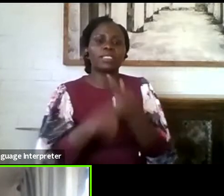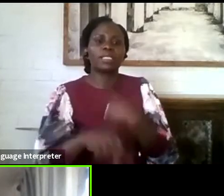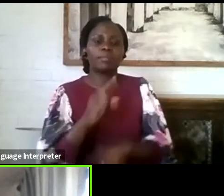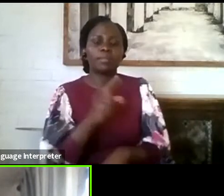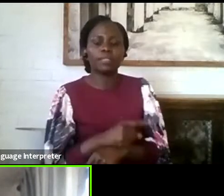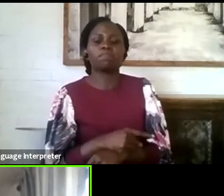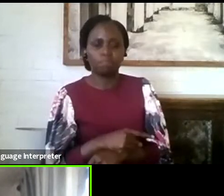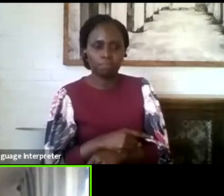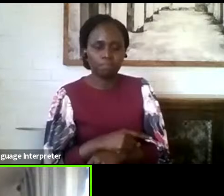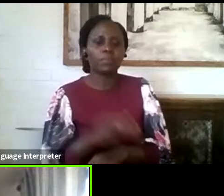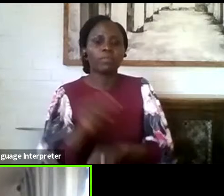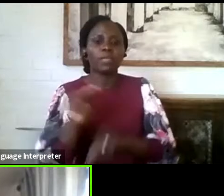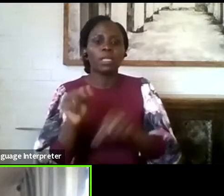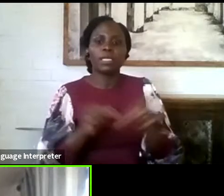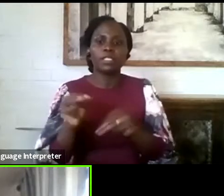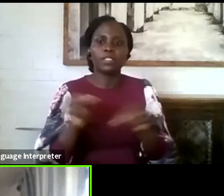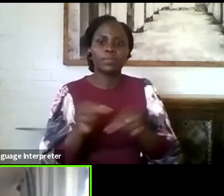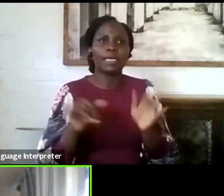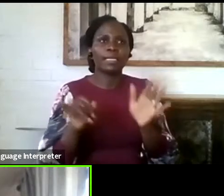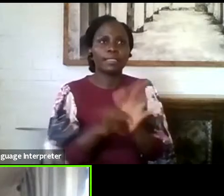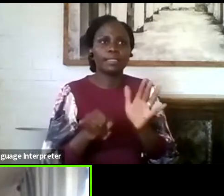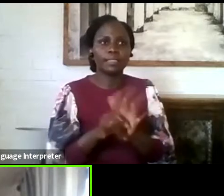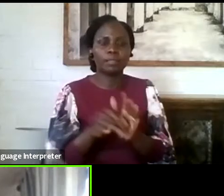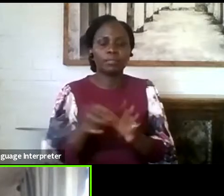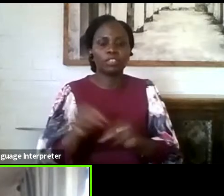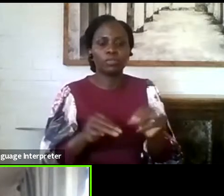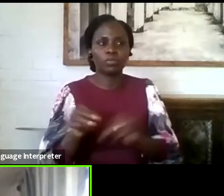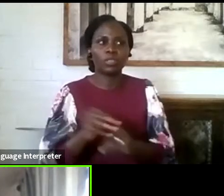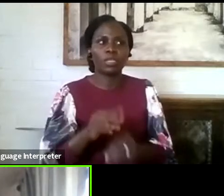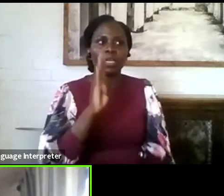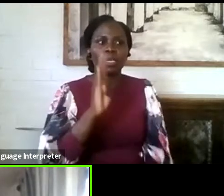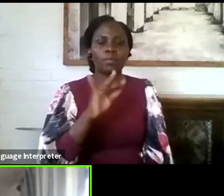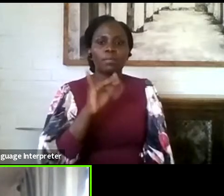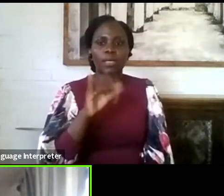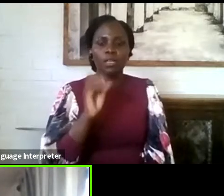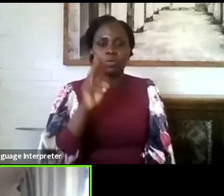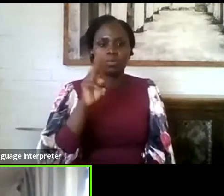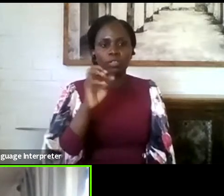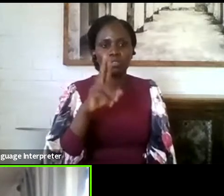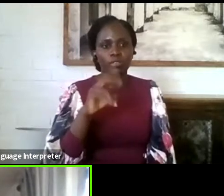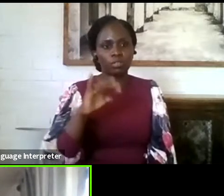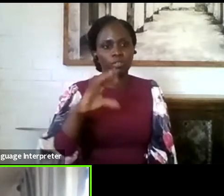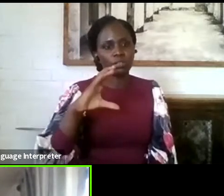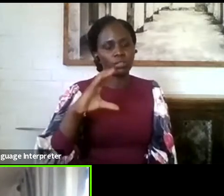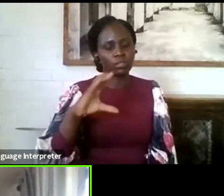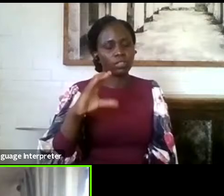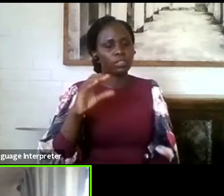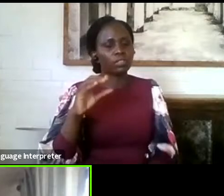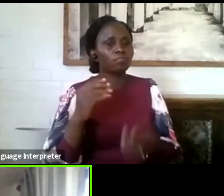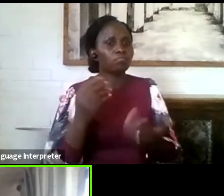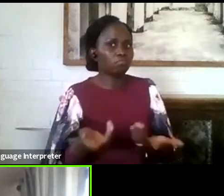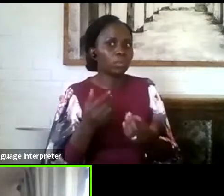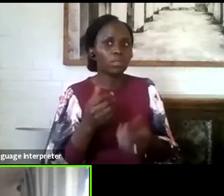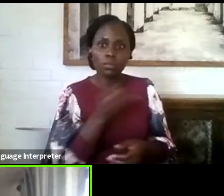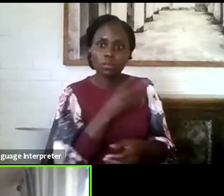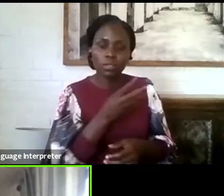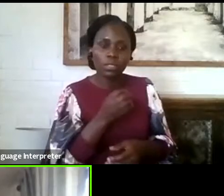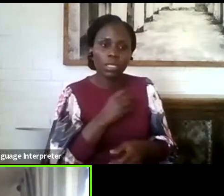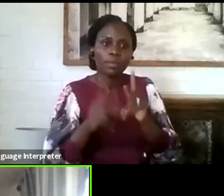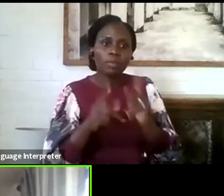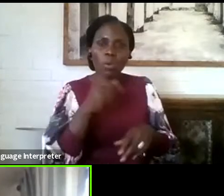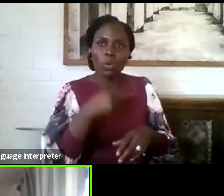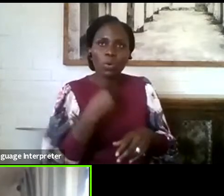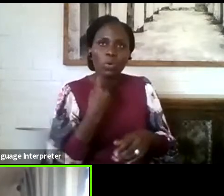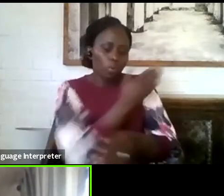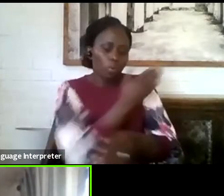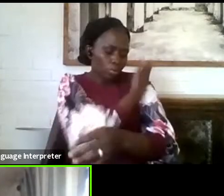identity management process took a lot of biometric information. So there were complaints about those who were amputees, did not have